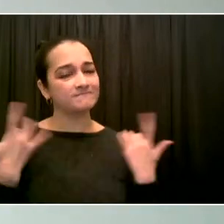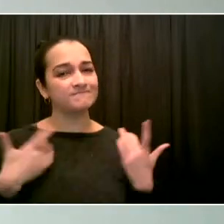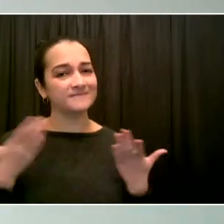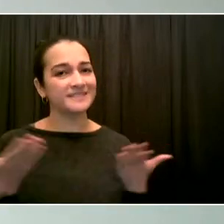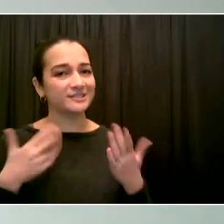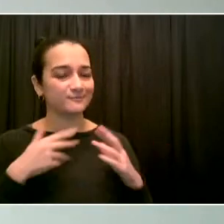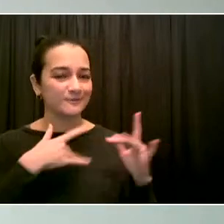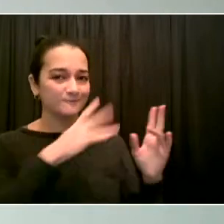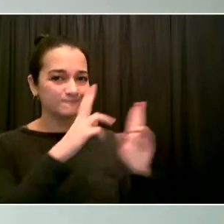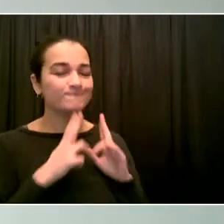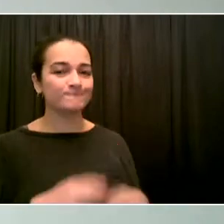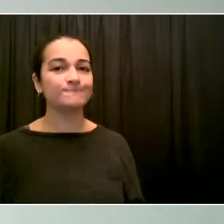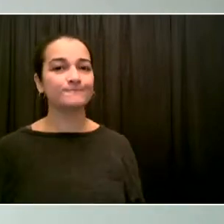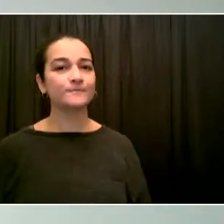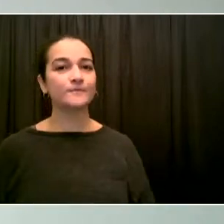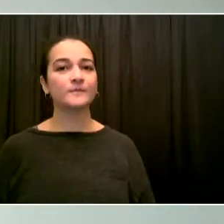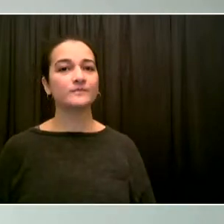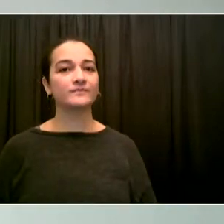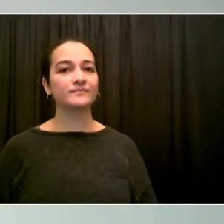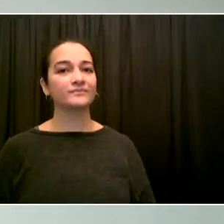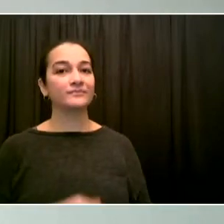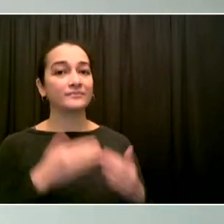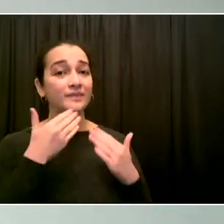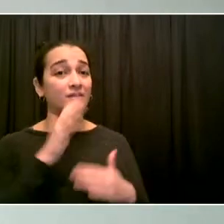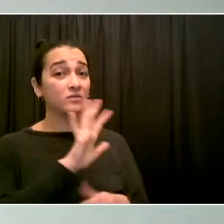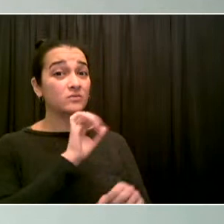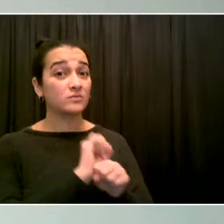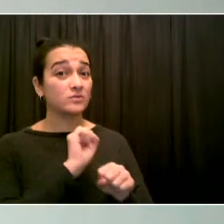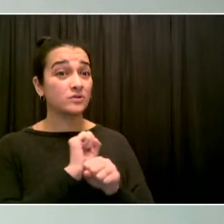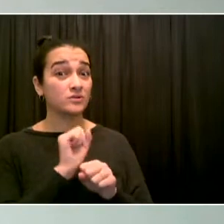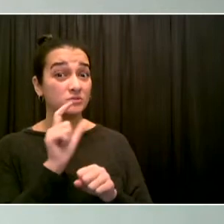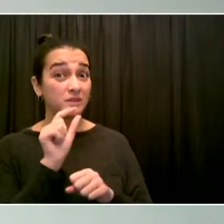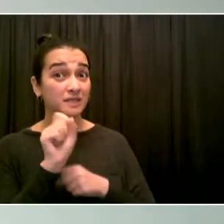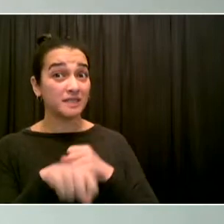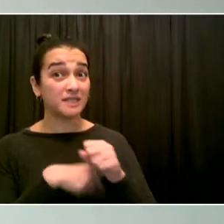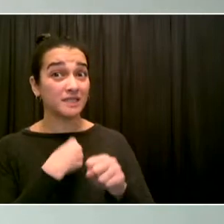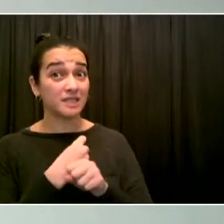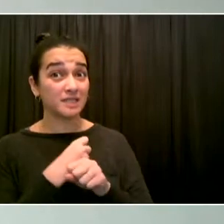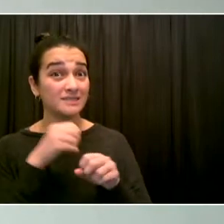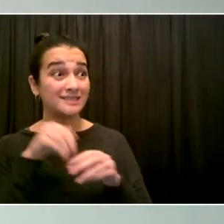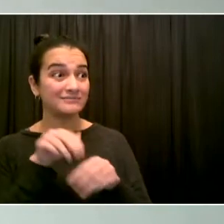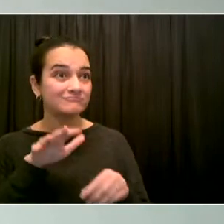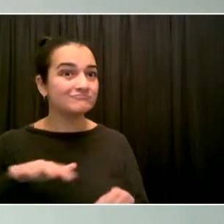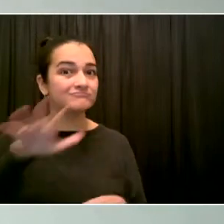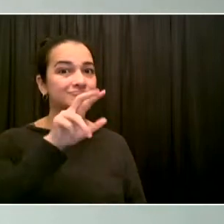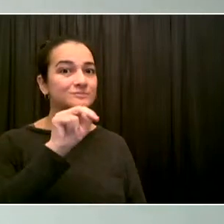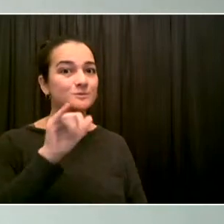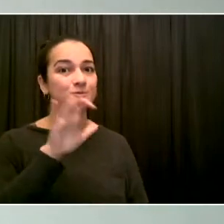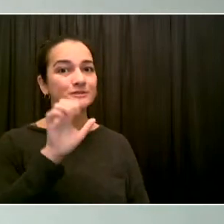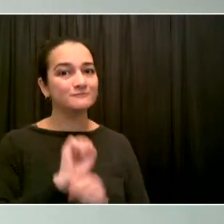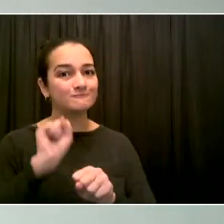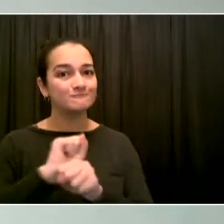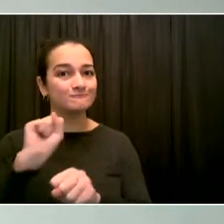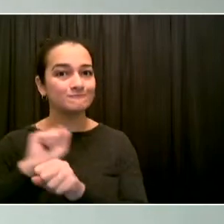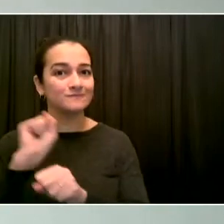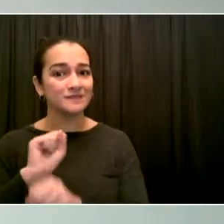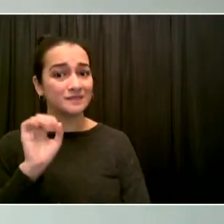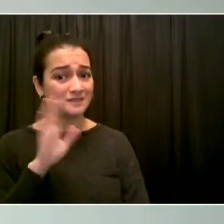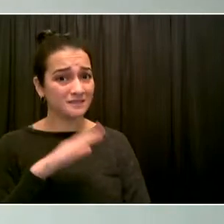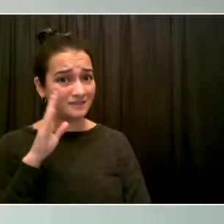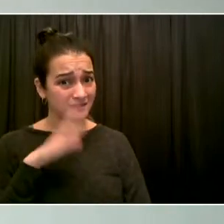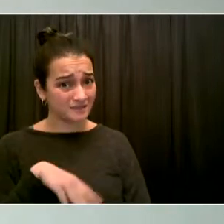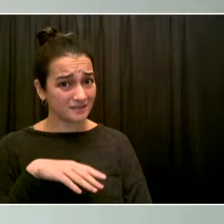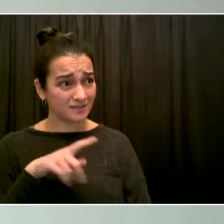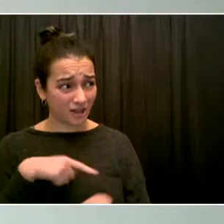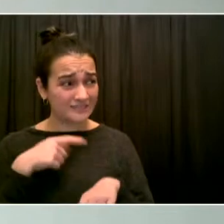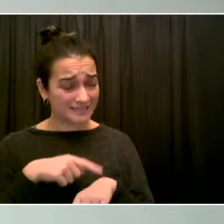service. 20 years of public service is a long time, and Mr. Mayor, we greatly appreciate everything you've done to make this city